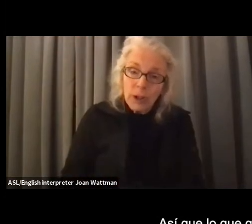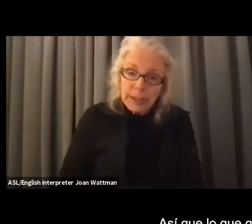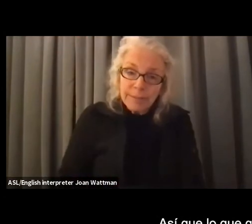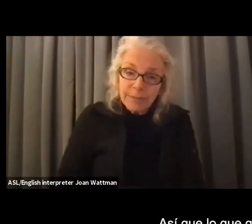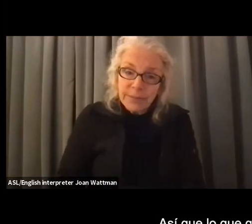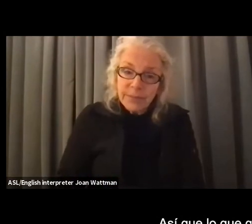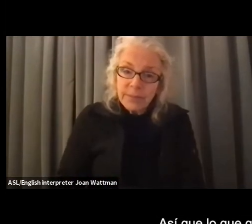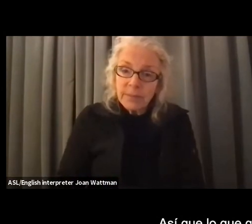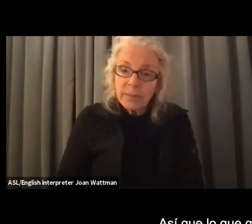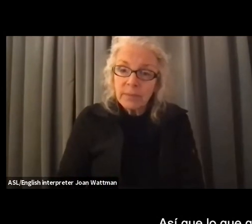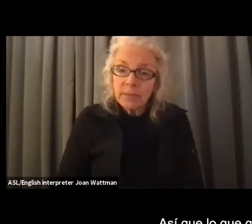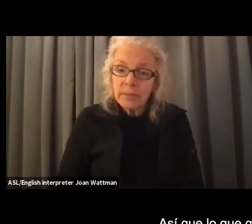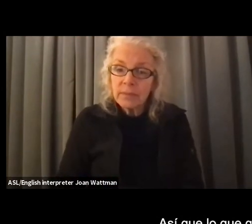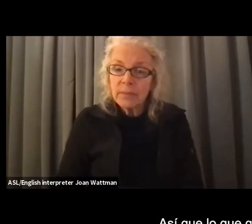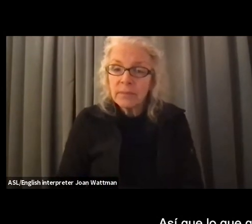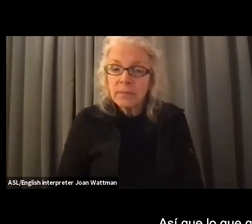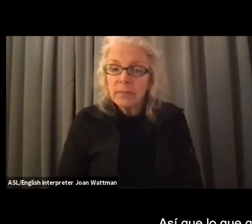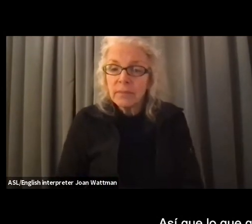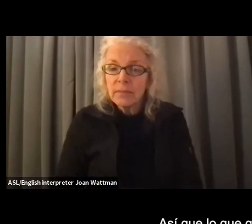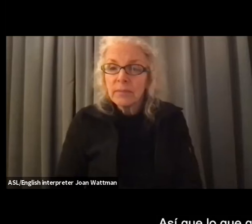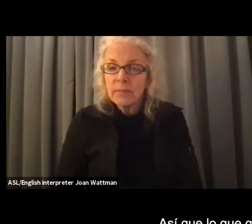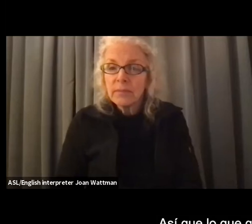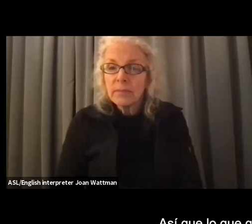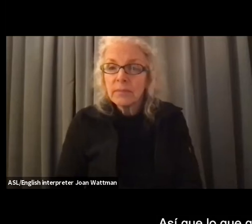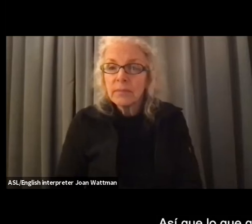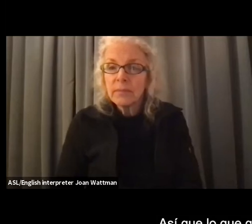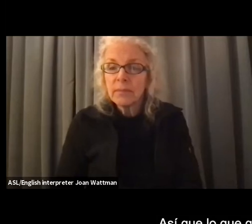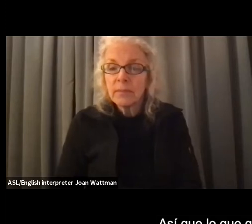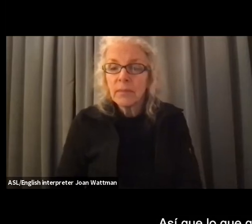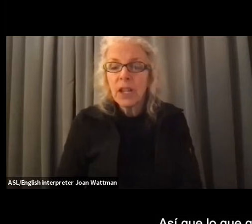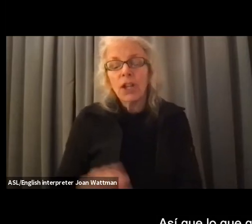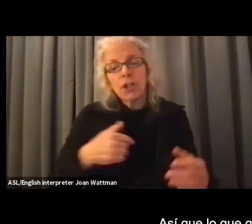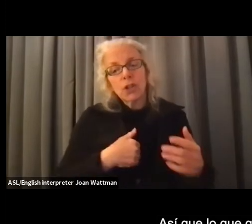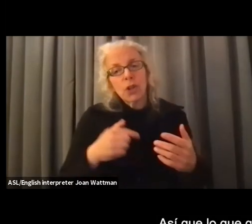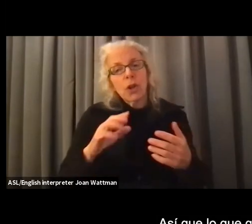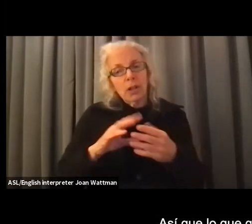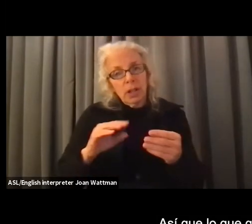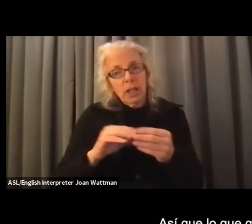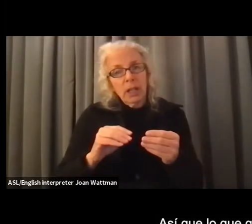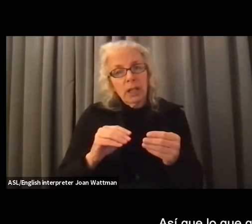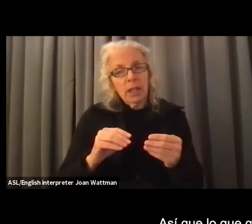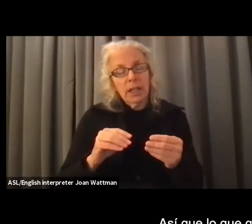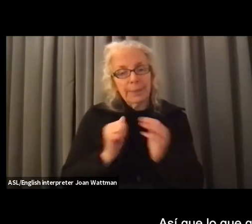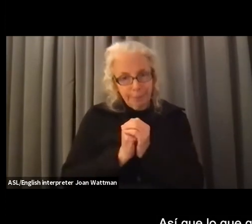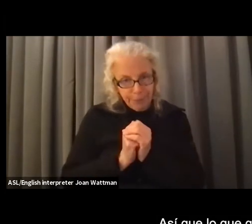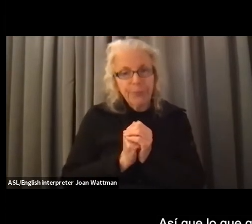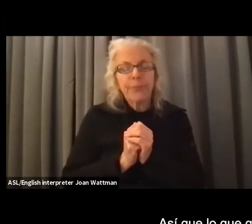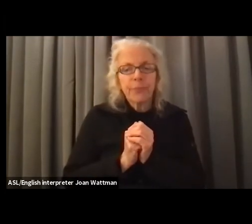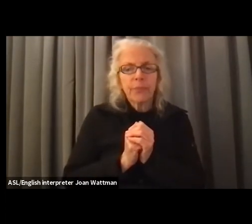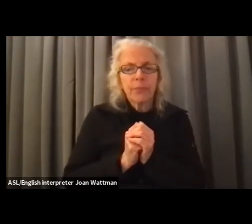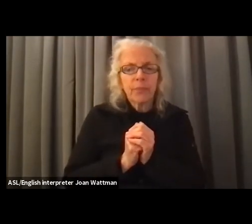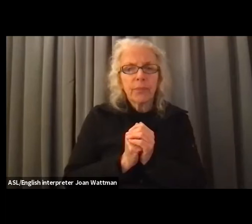So what I want to say in the next part of my remarks is to